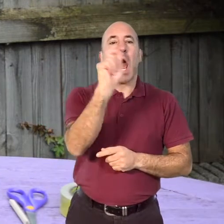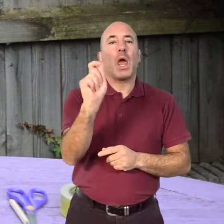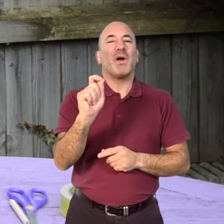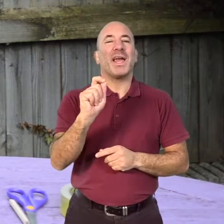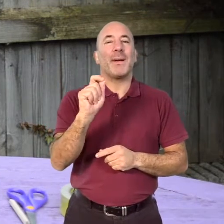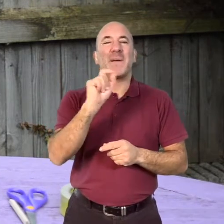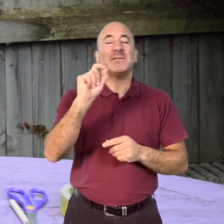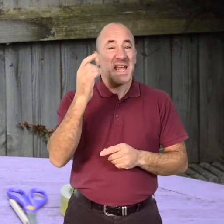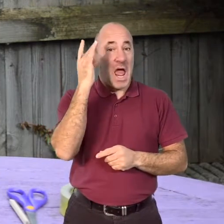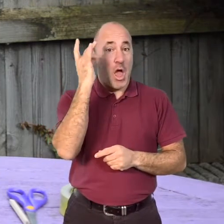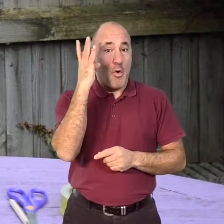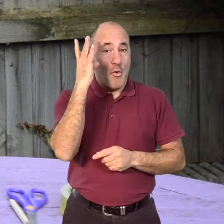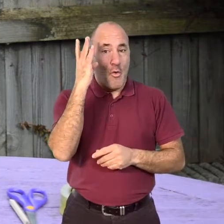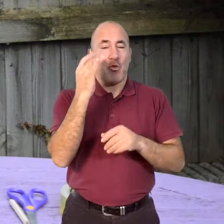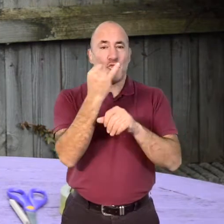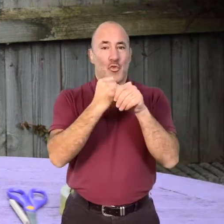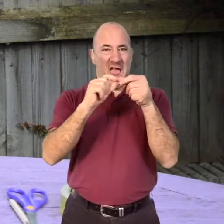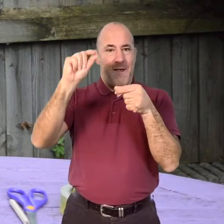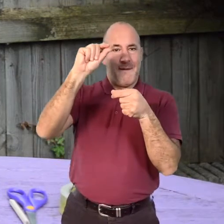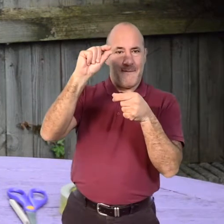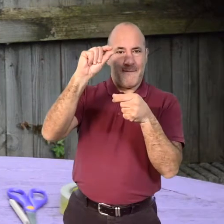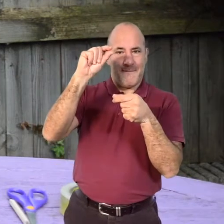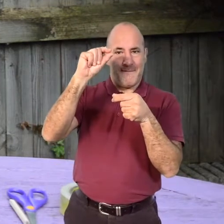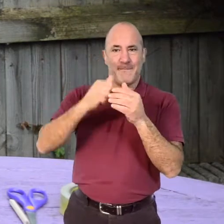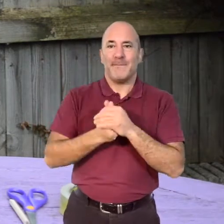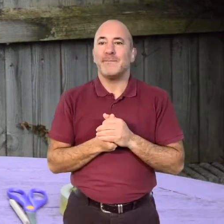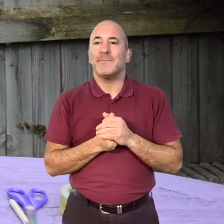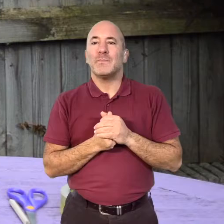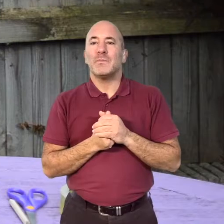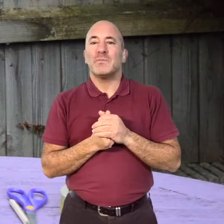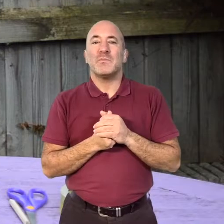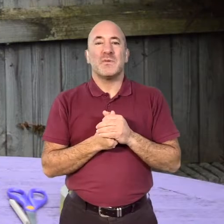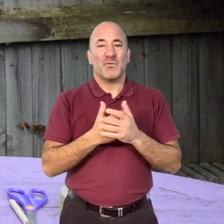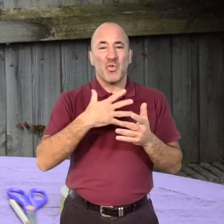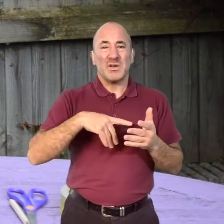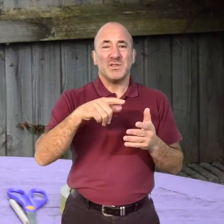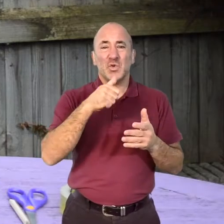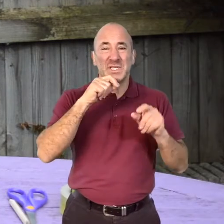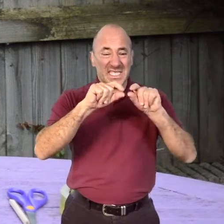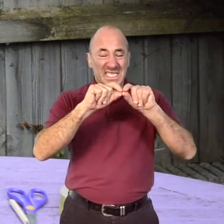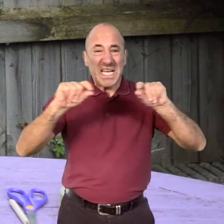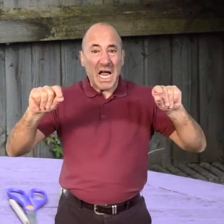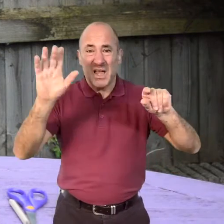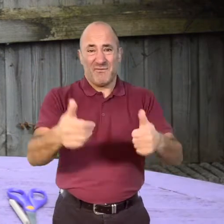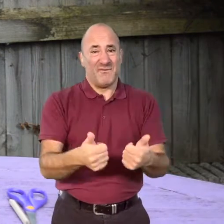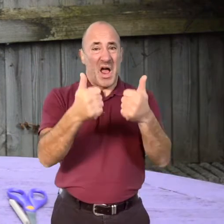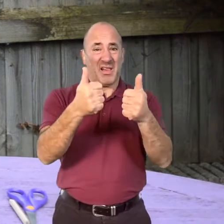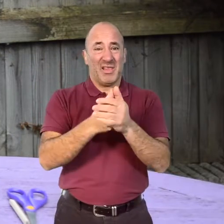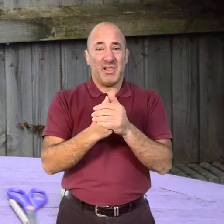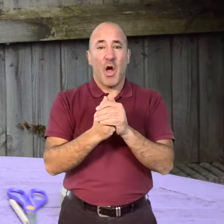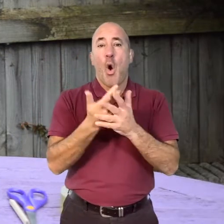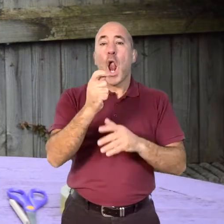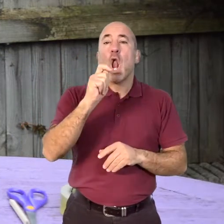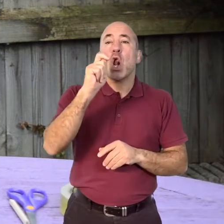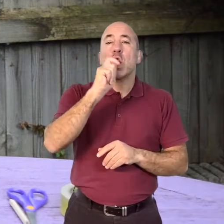a yellow colouring pencil with a grey tip. You can use a stick if you want for this stage, or you can